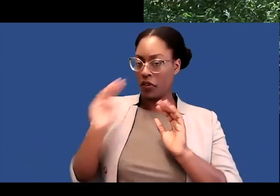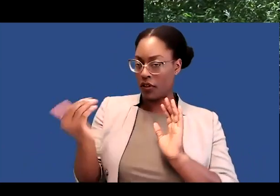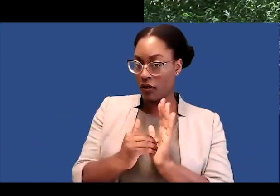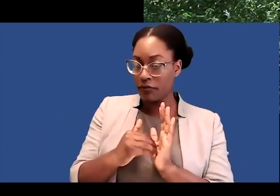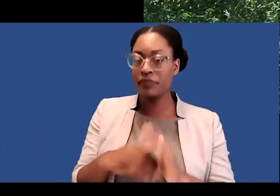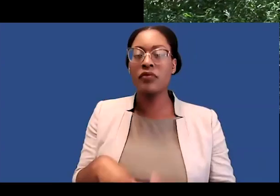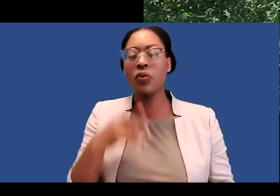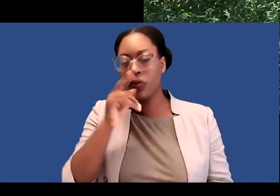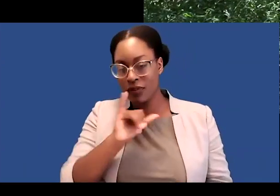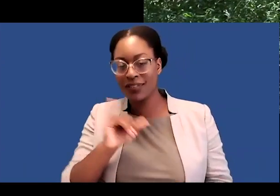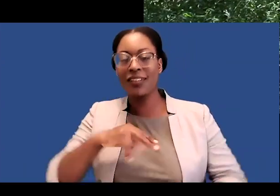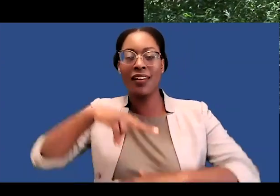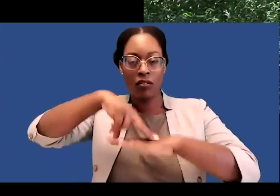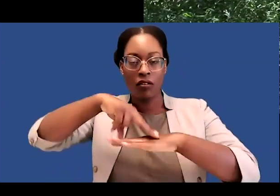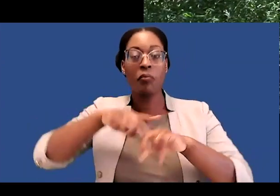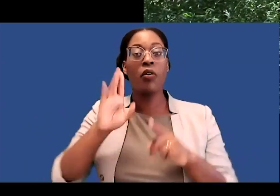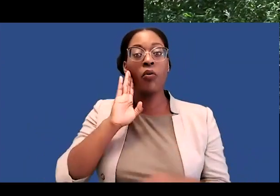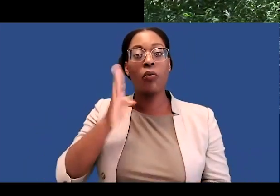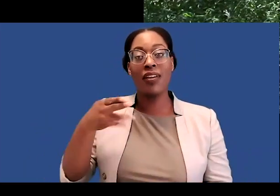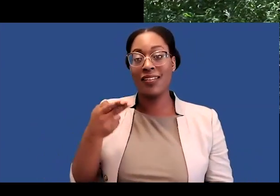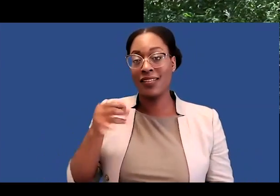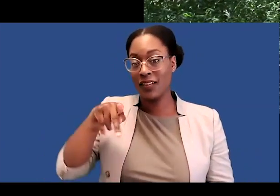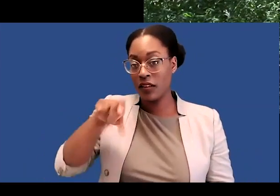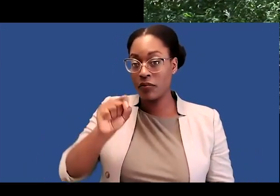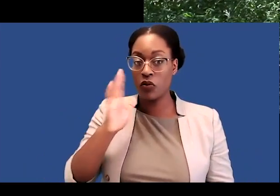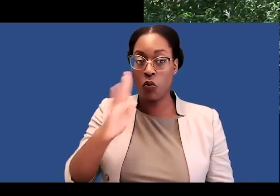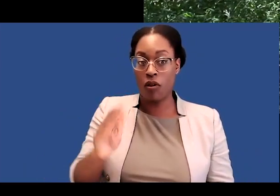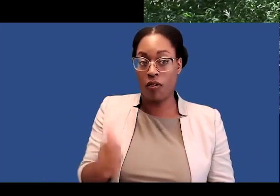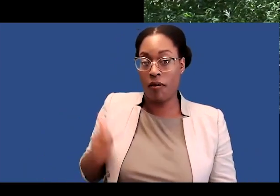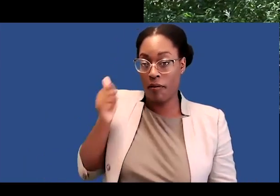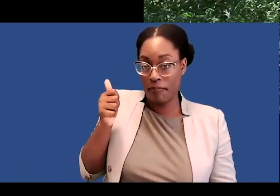lift the hips, curl the toes under, and go ahead and send the hips up.